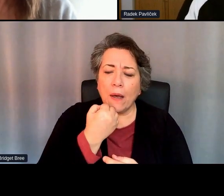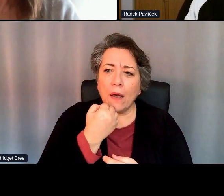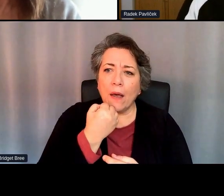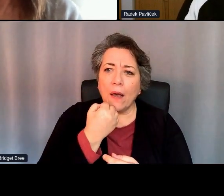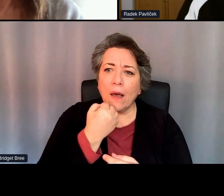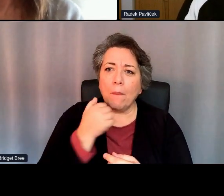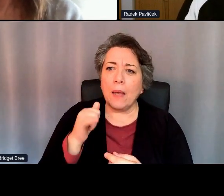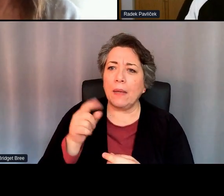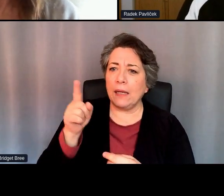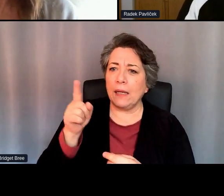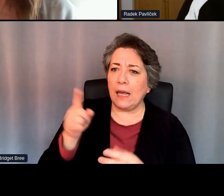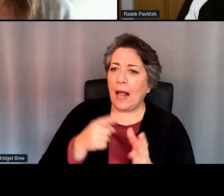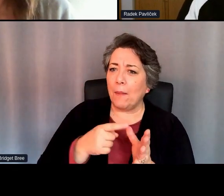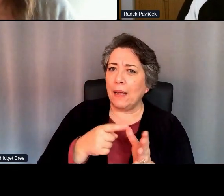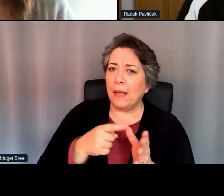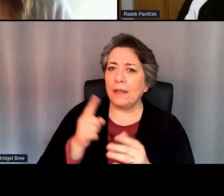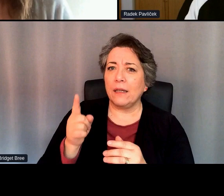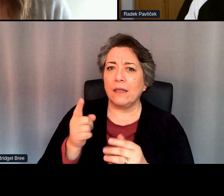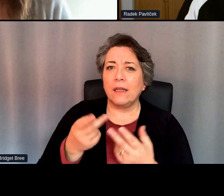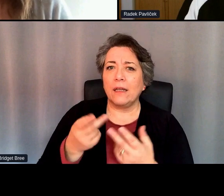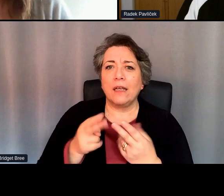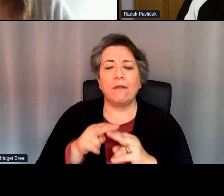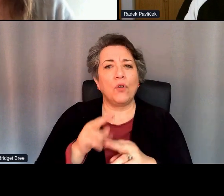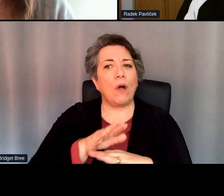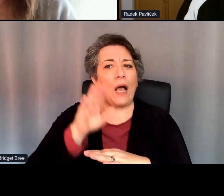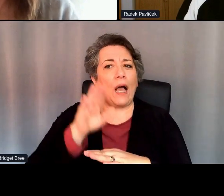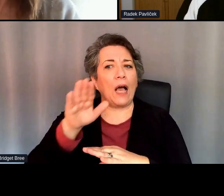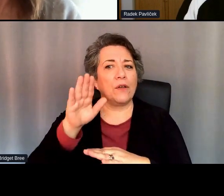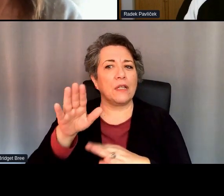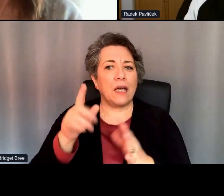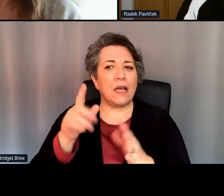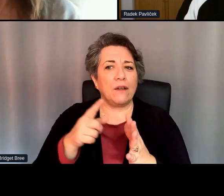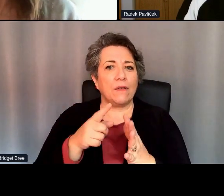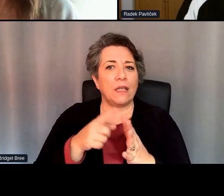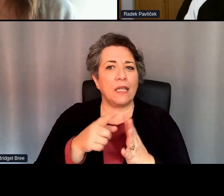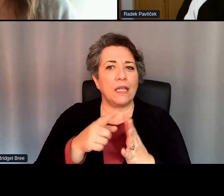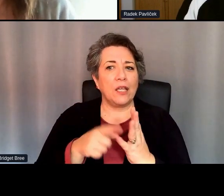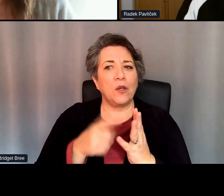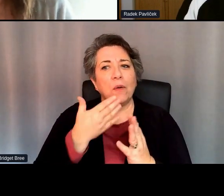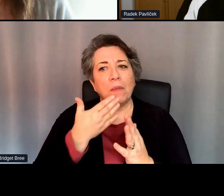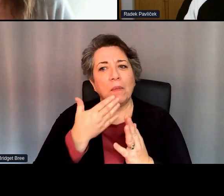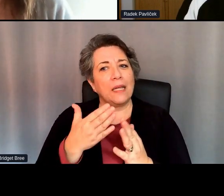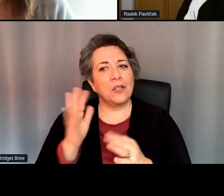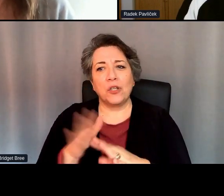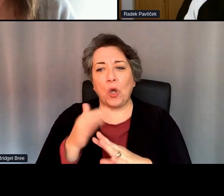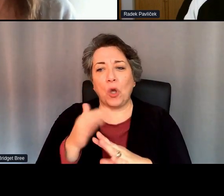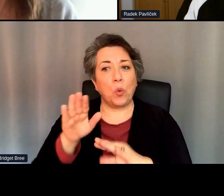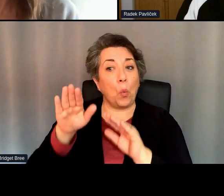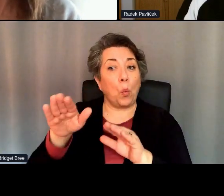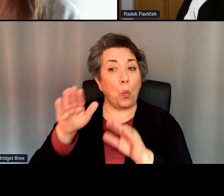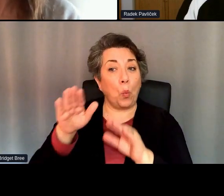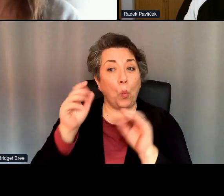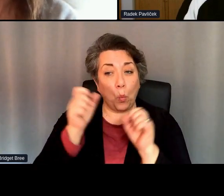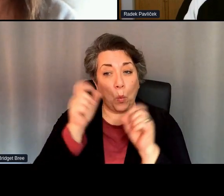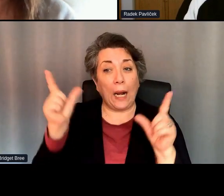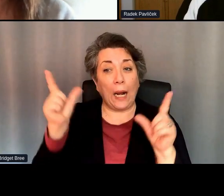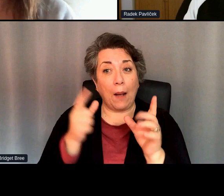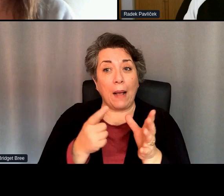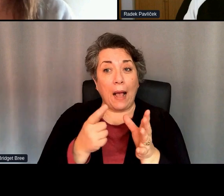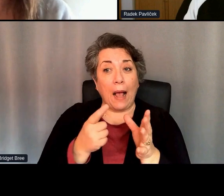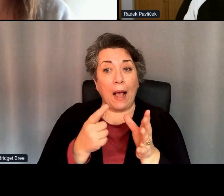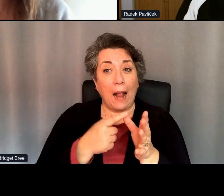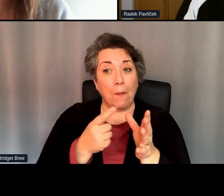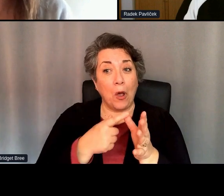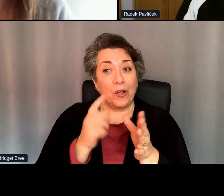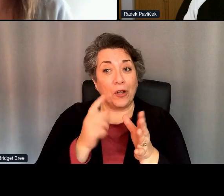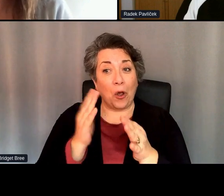are somewhere outside of EU, please make sure you don't wake up Alberto in the middle of the night. He's in Central European time, but I'm